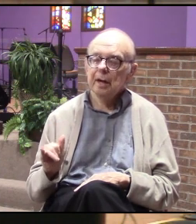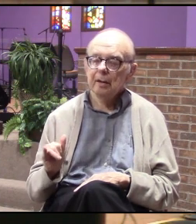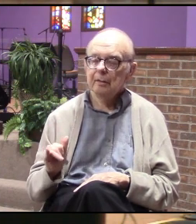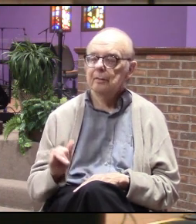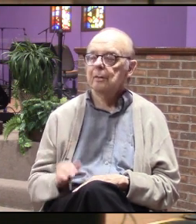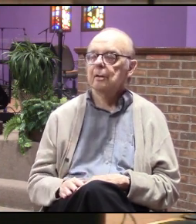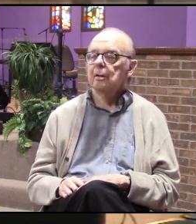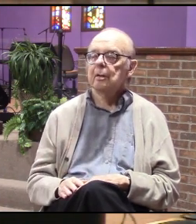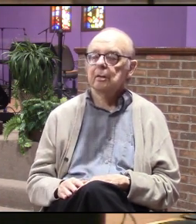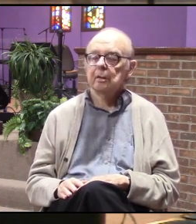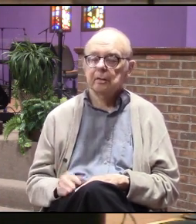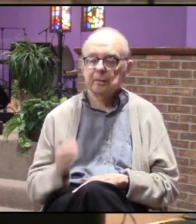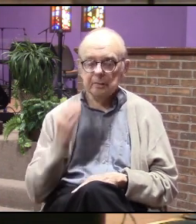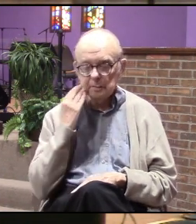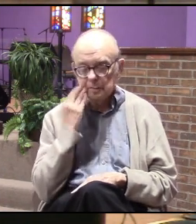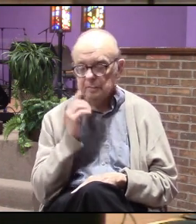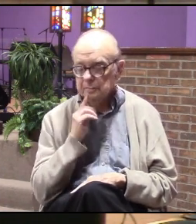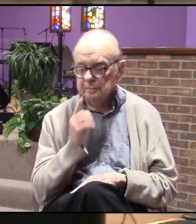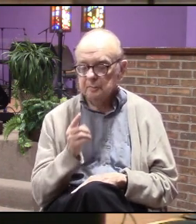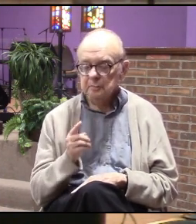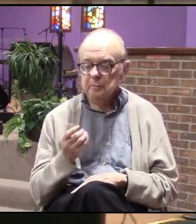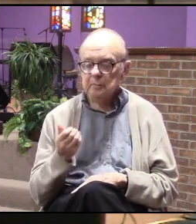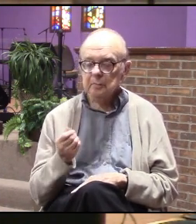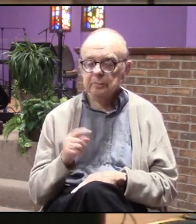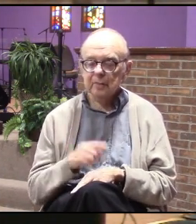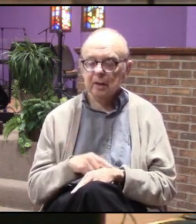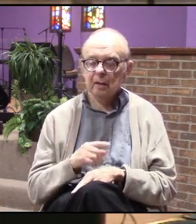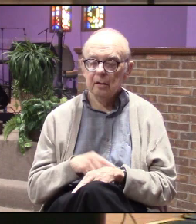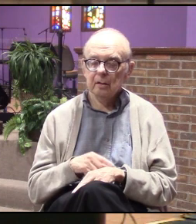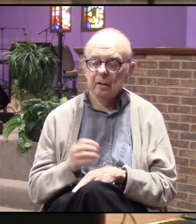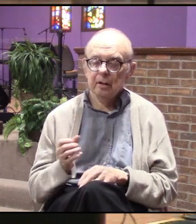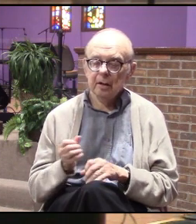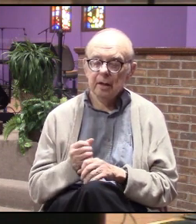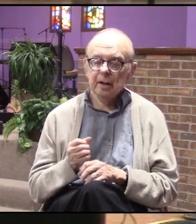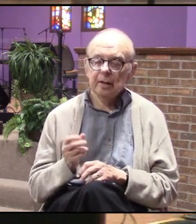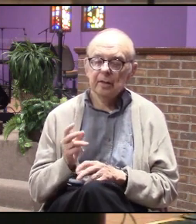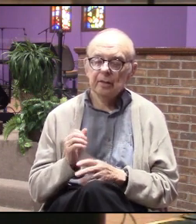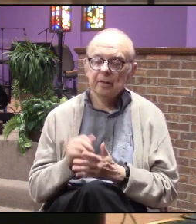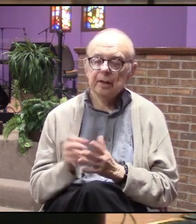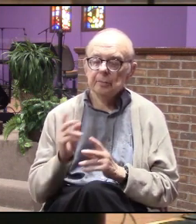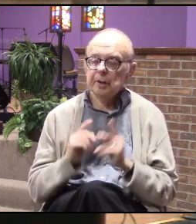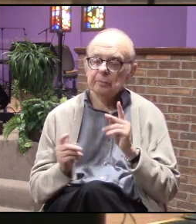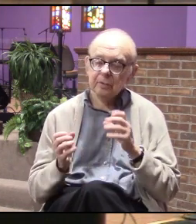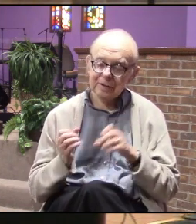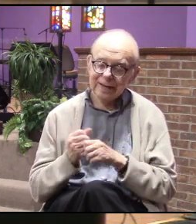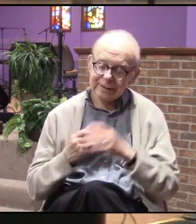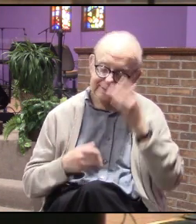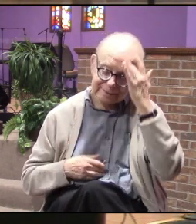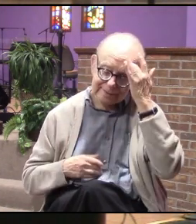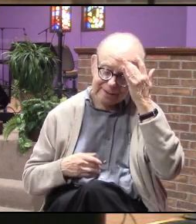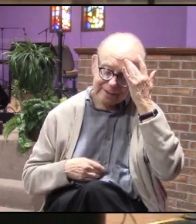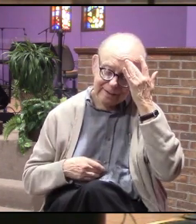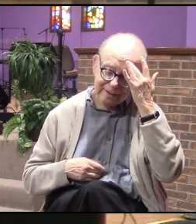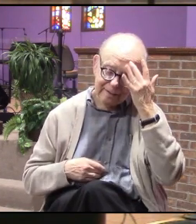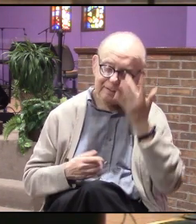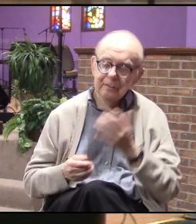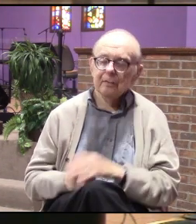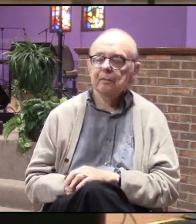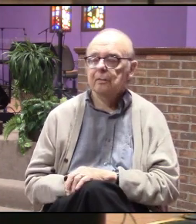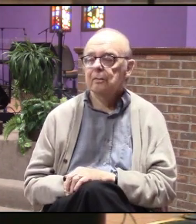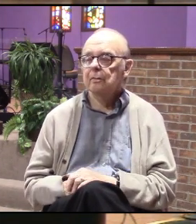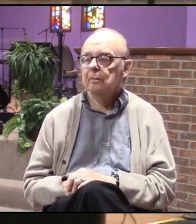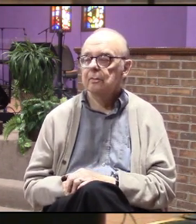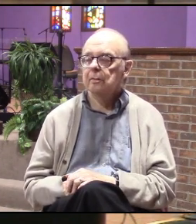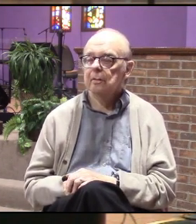I am sure that there were a few times that they got really sick from the rocking of that